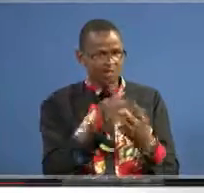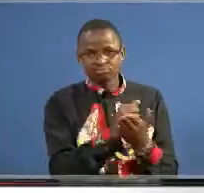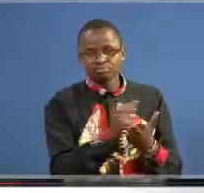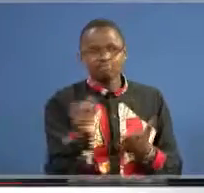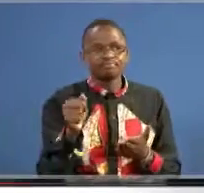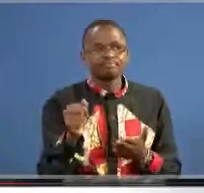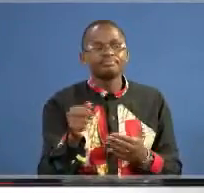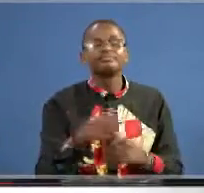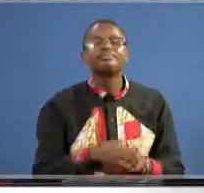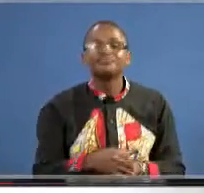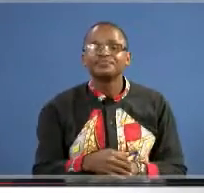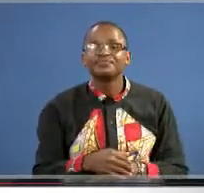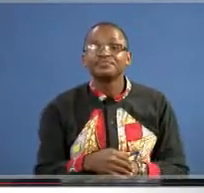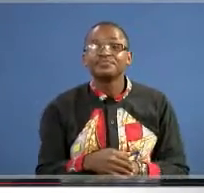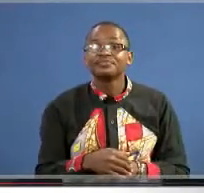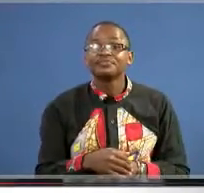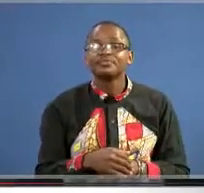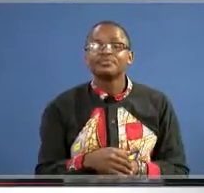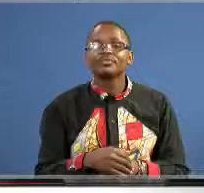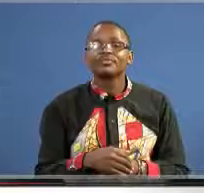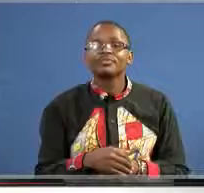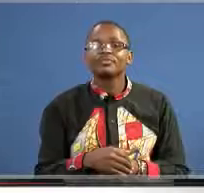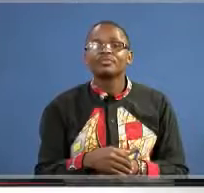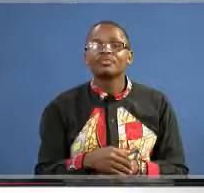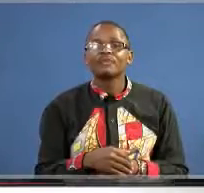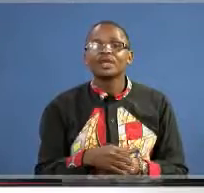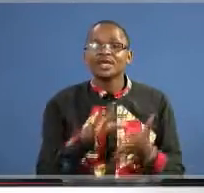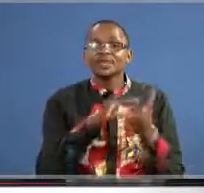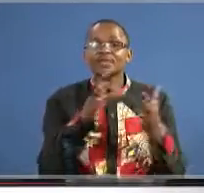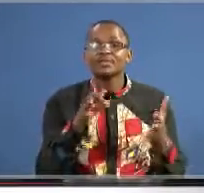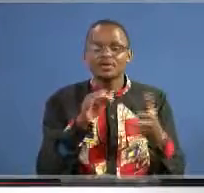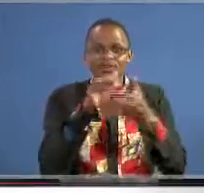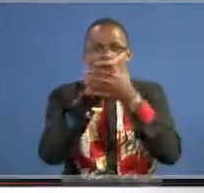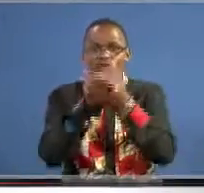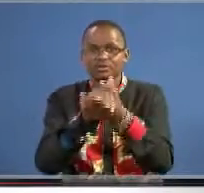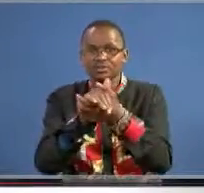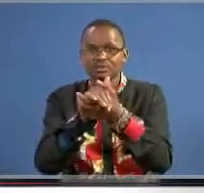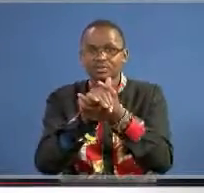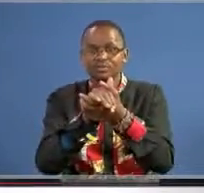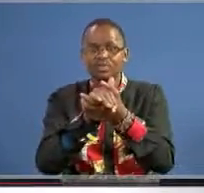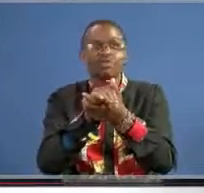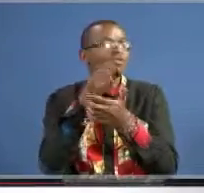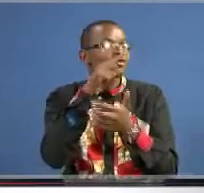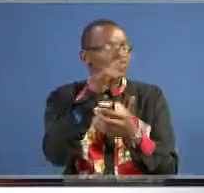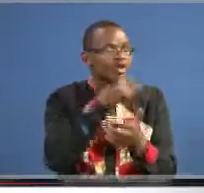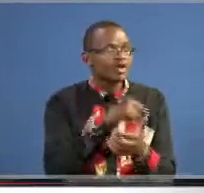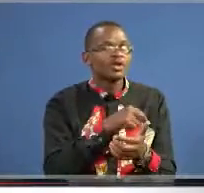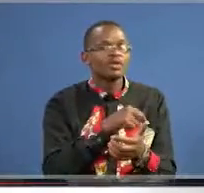Of course, in the spirit of Sheikh Had and all that, it will be over.